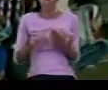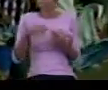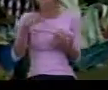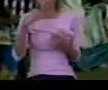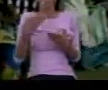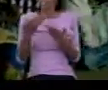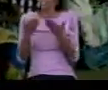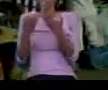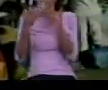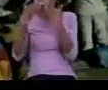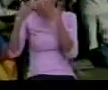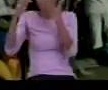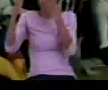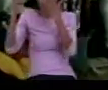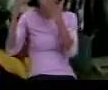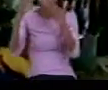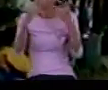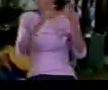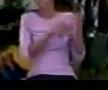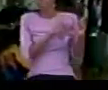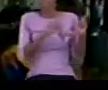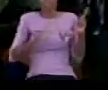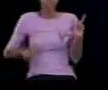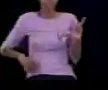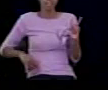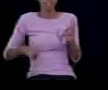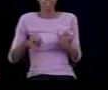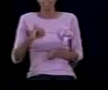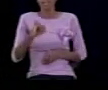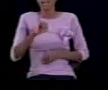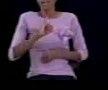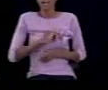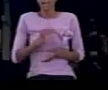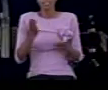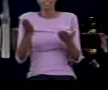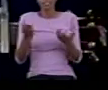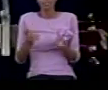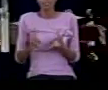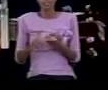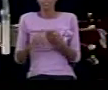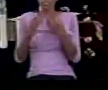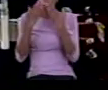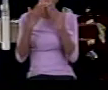wanna thank you, Lord.